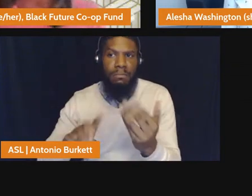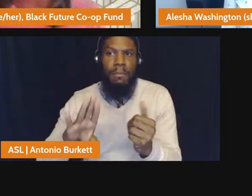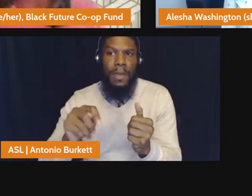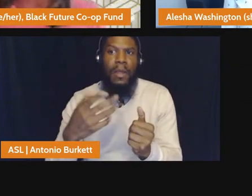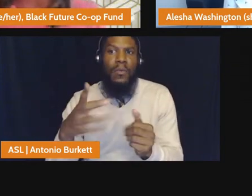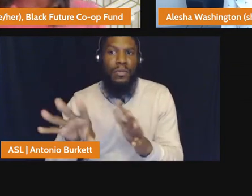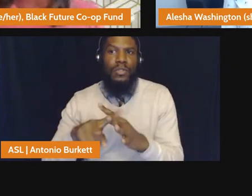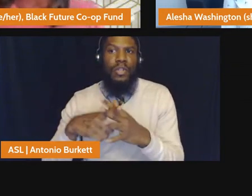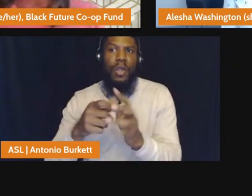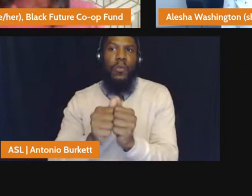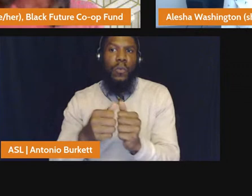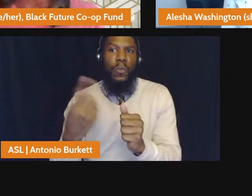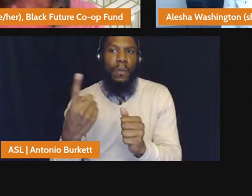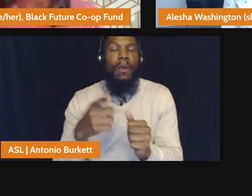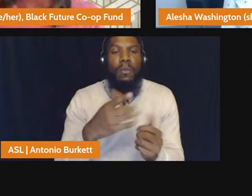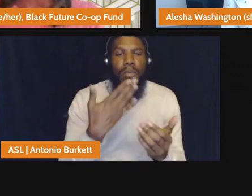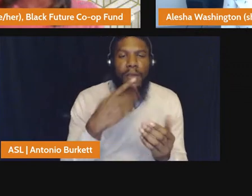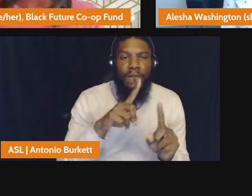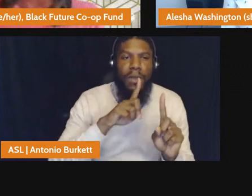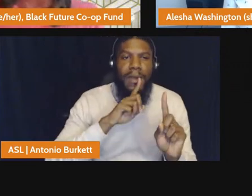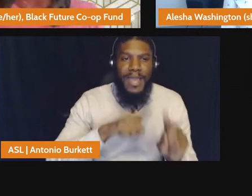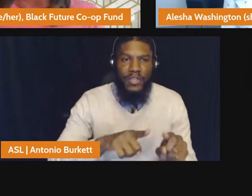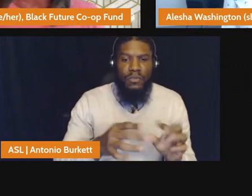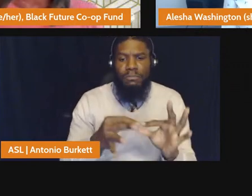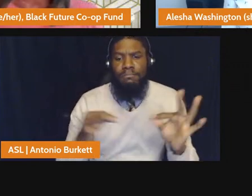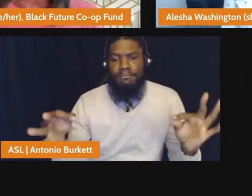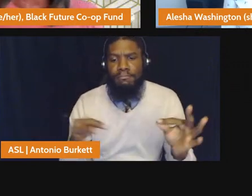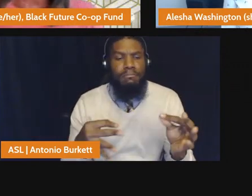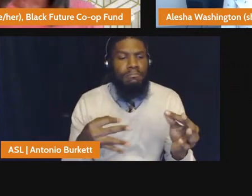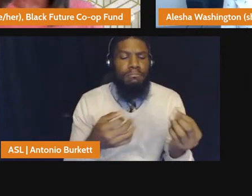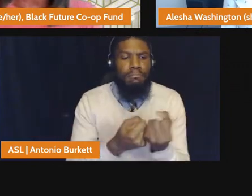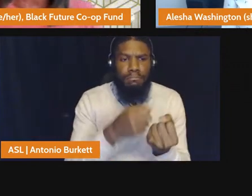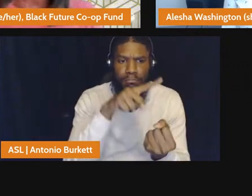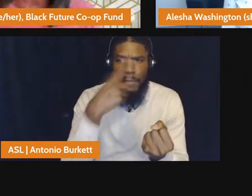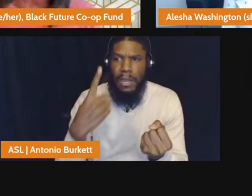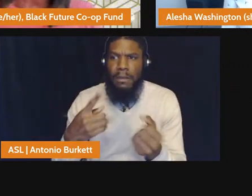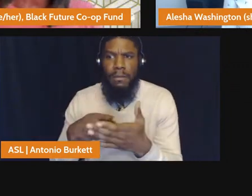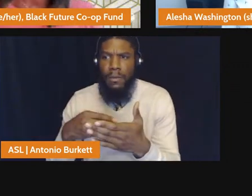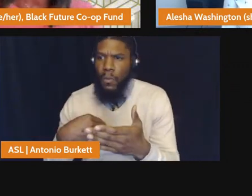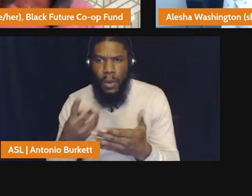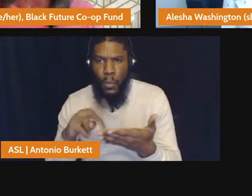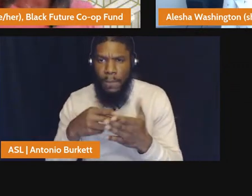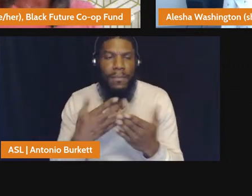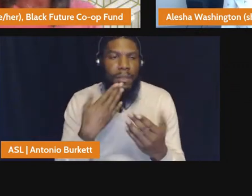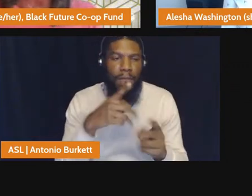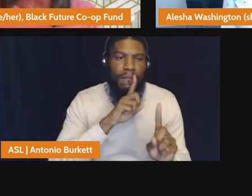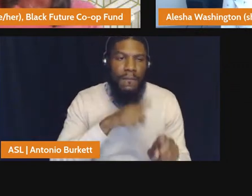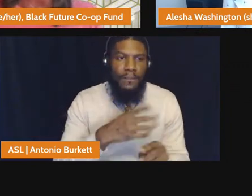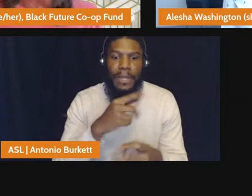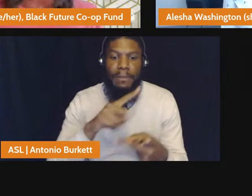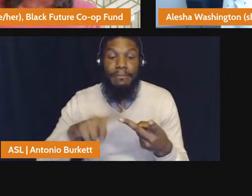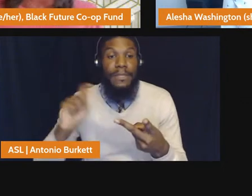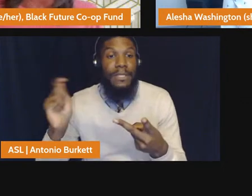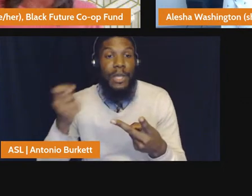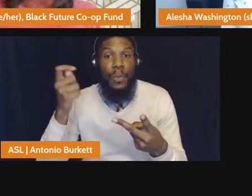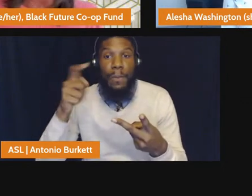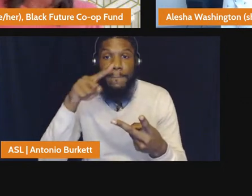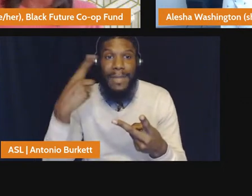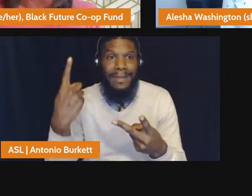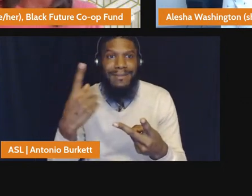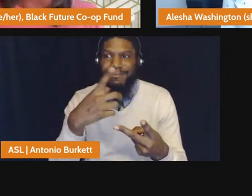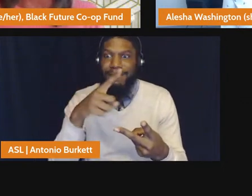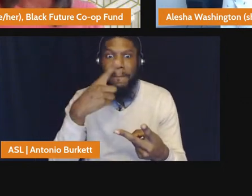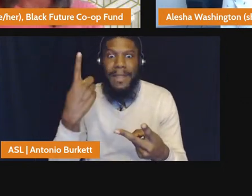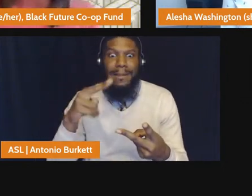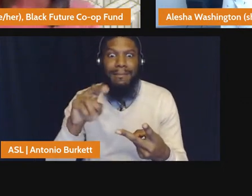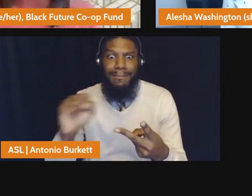to be pro-Black and to create space to celebrate Blackness and to invest in Blackness and Black-led